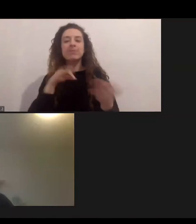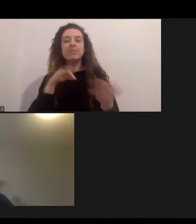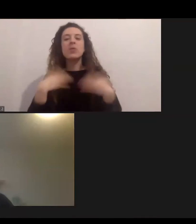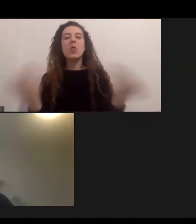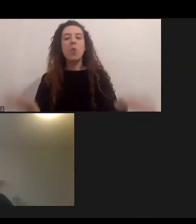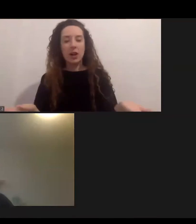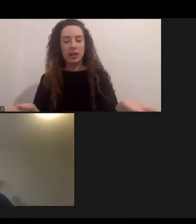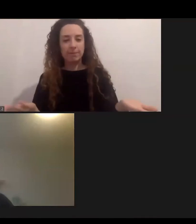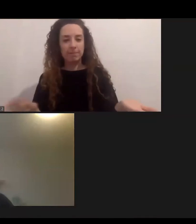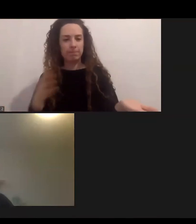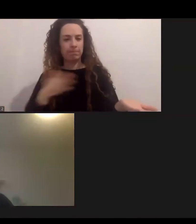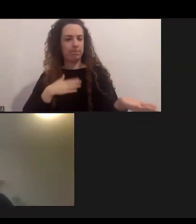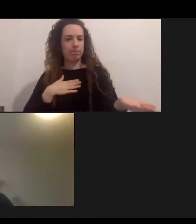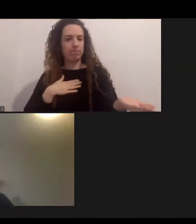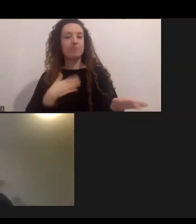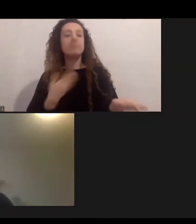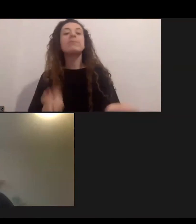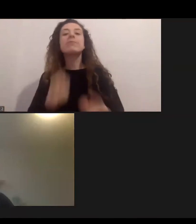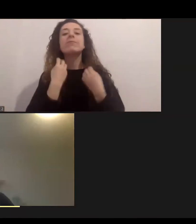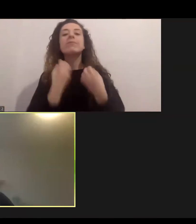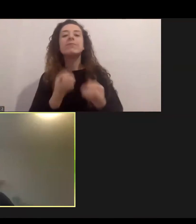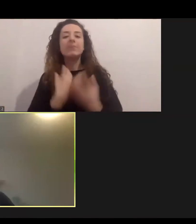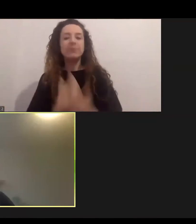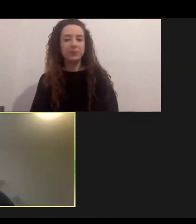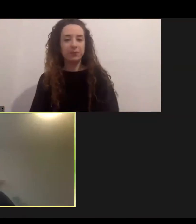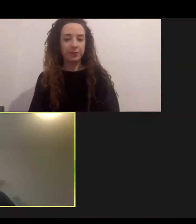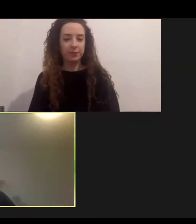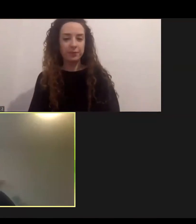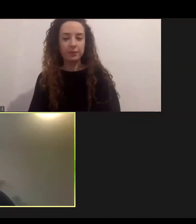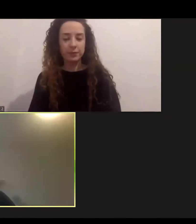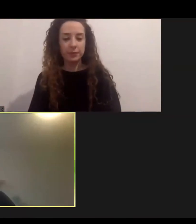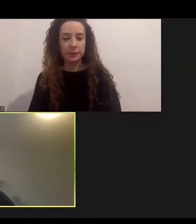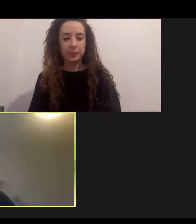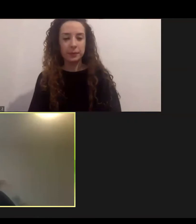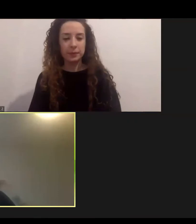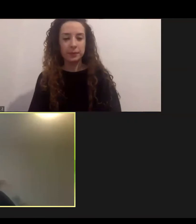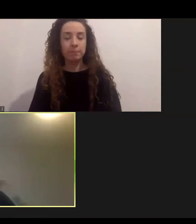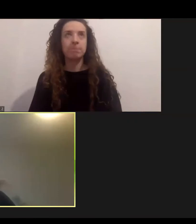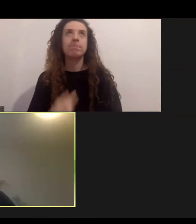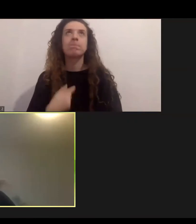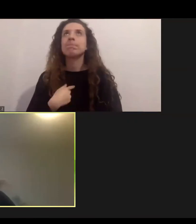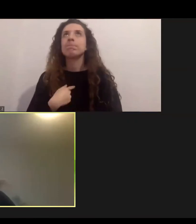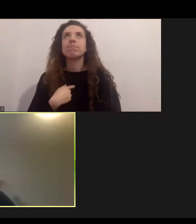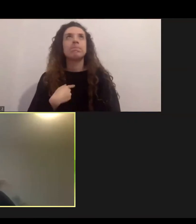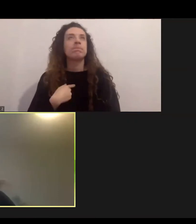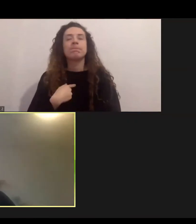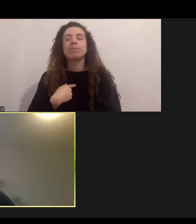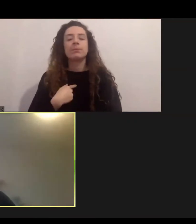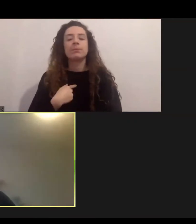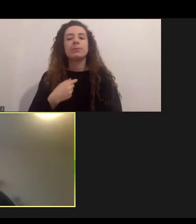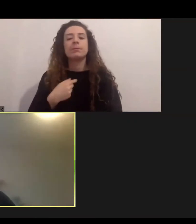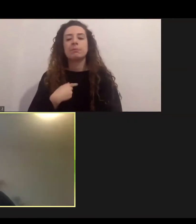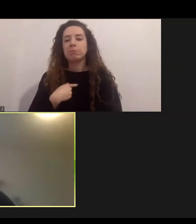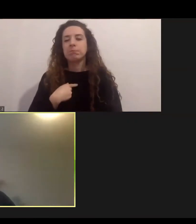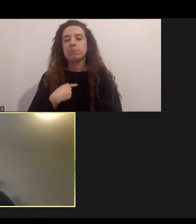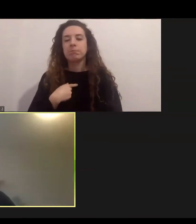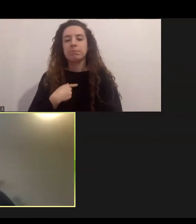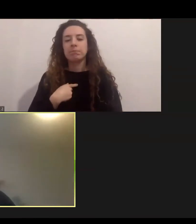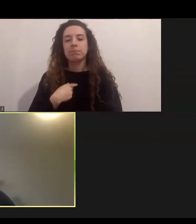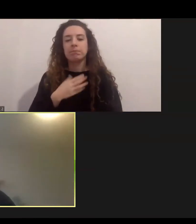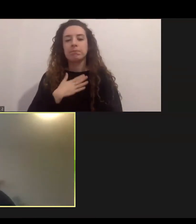Tiresias later explaining how they work at the university. And really the last